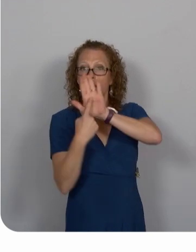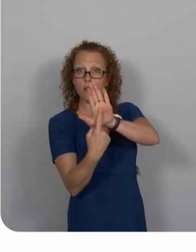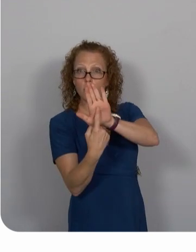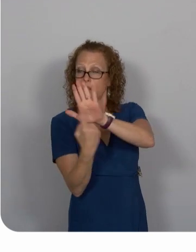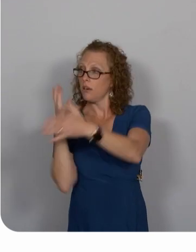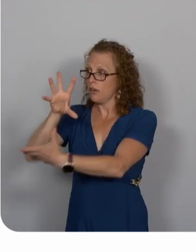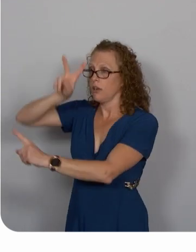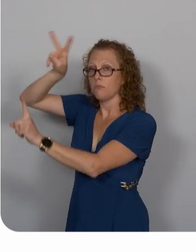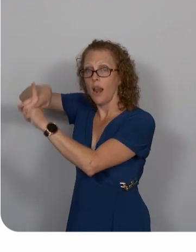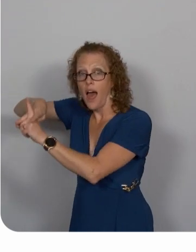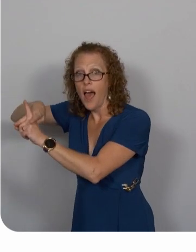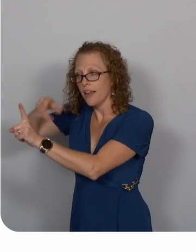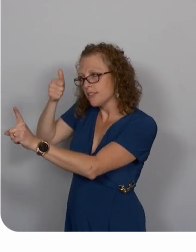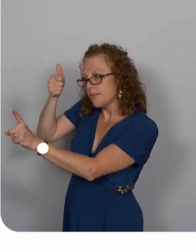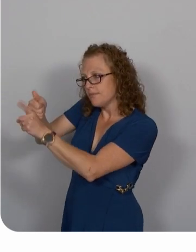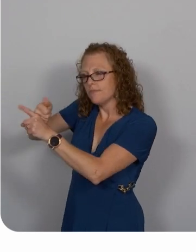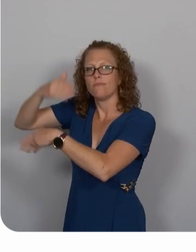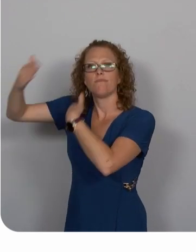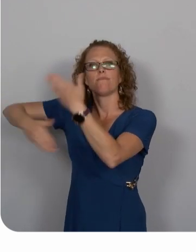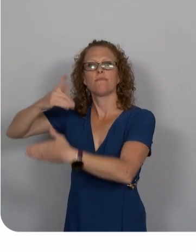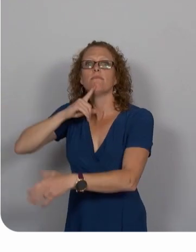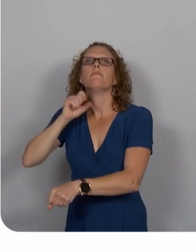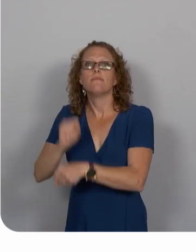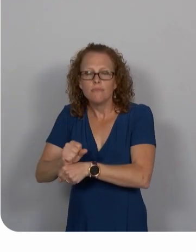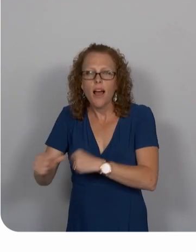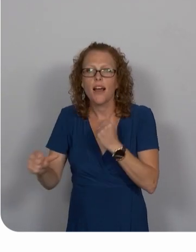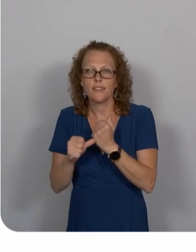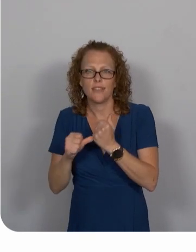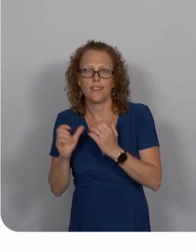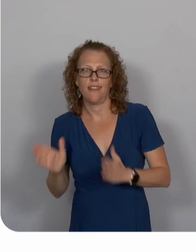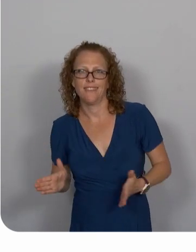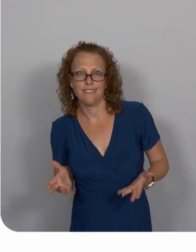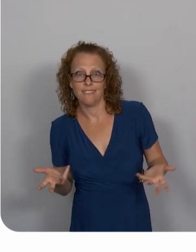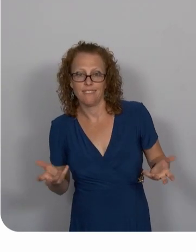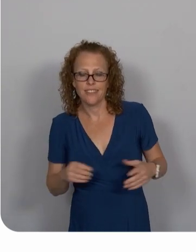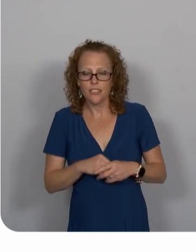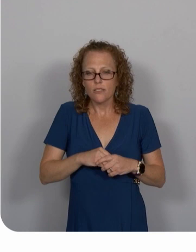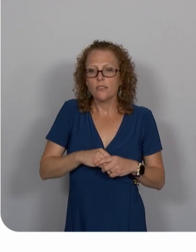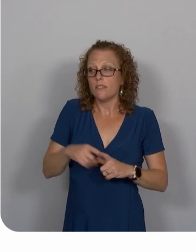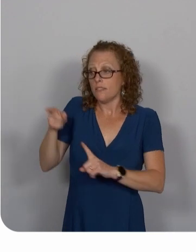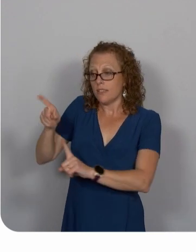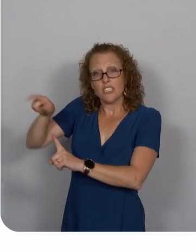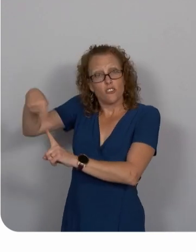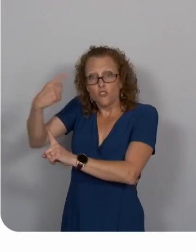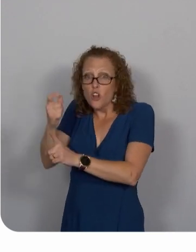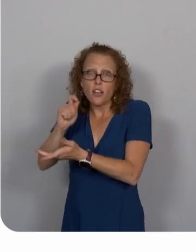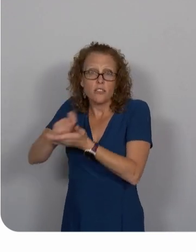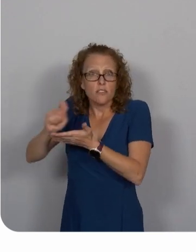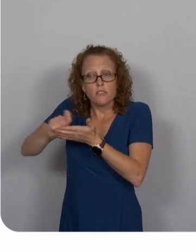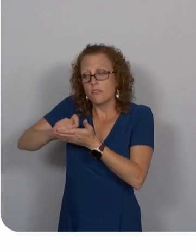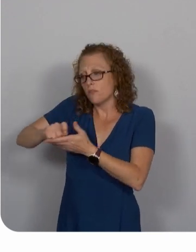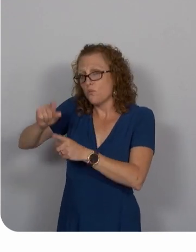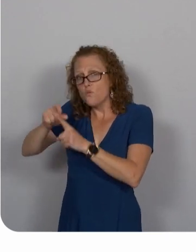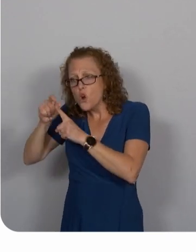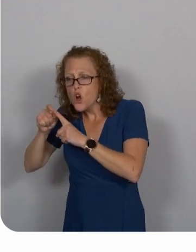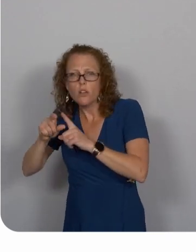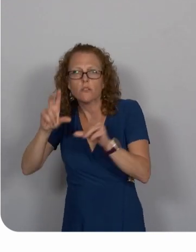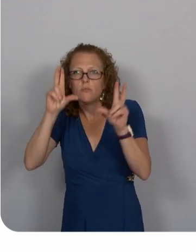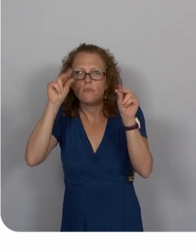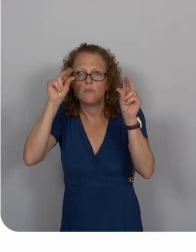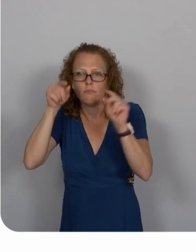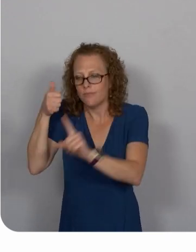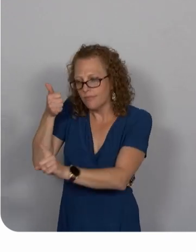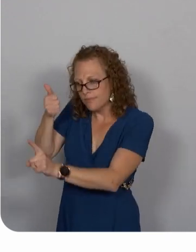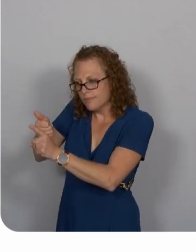and create an assistant that can do more than just write poems. So behind Meta AI, we built an